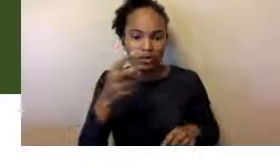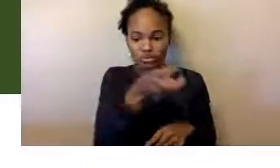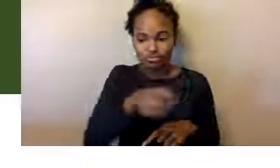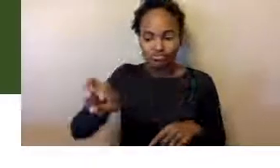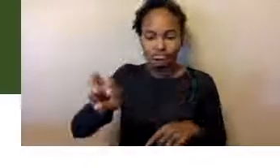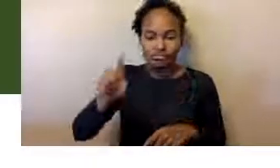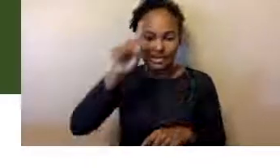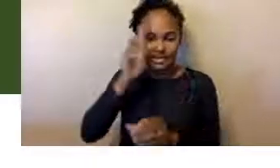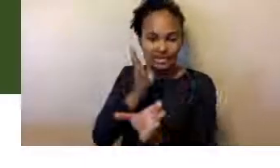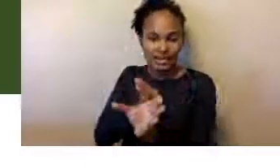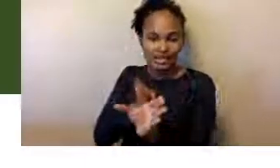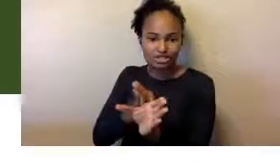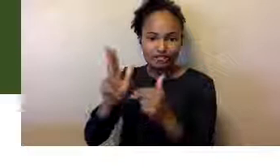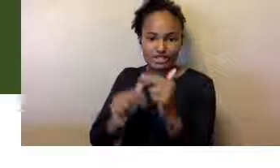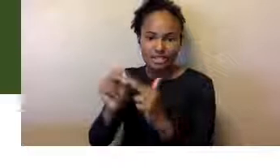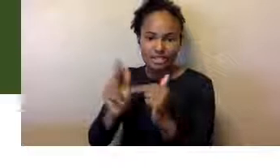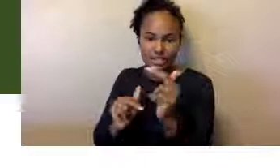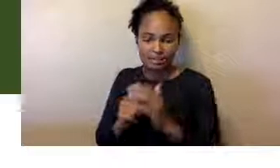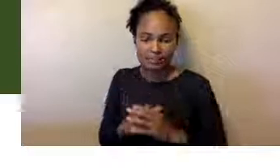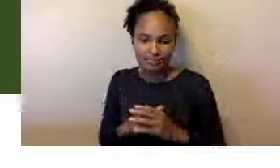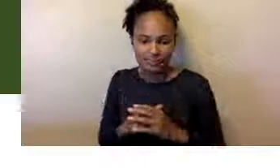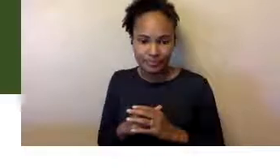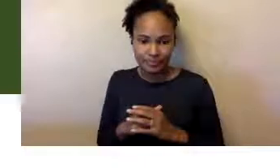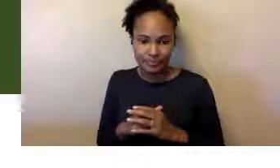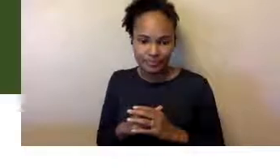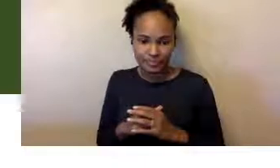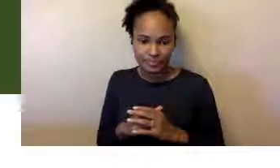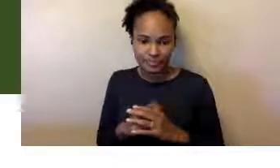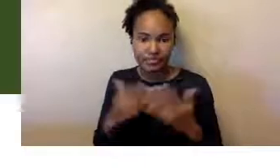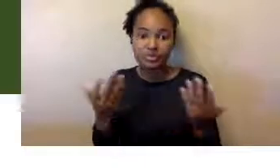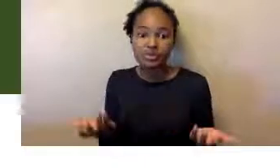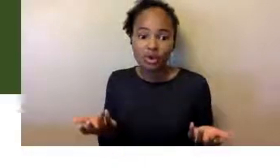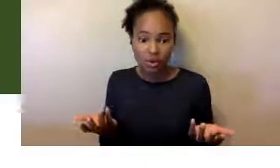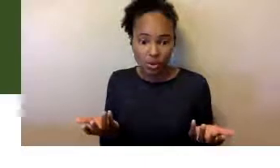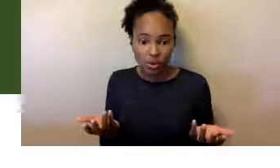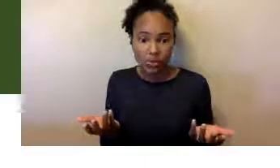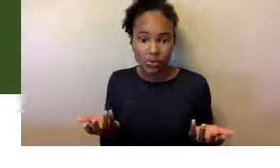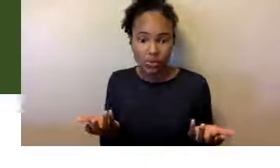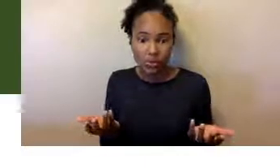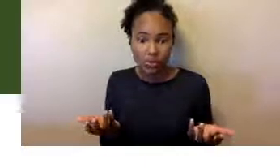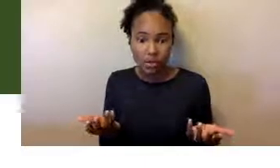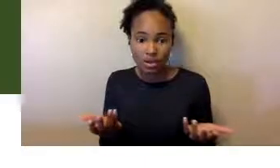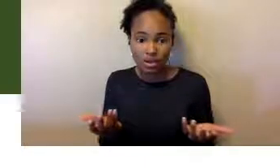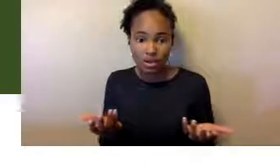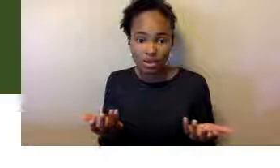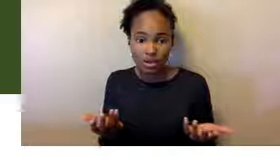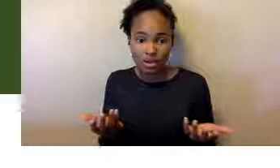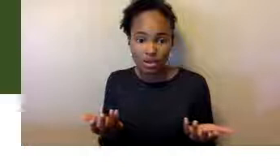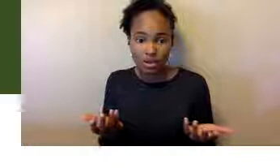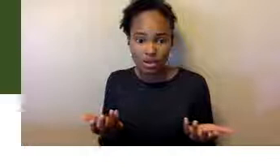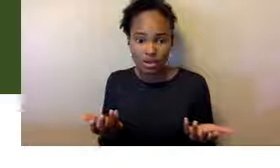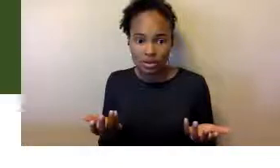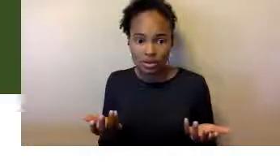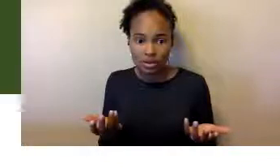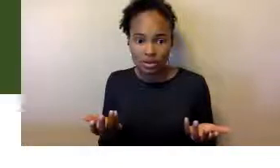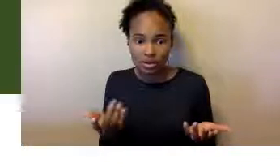facility. So even after the crisis line is unable to help, an individual is waiting for a long